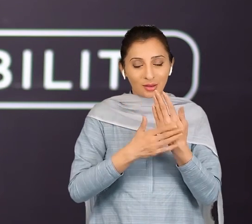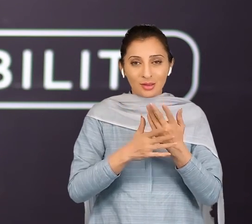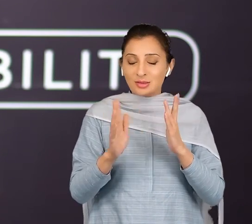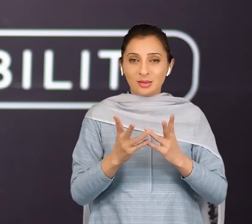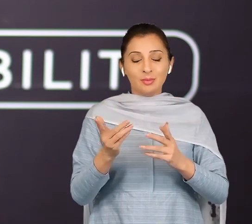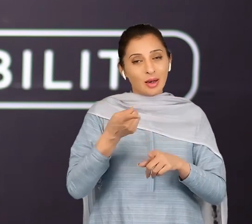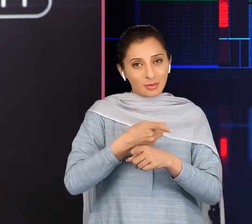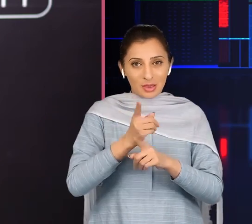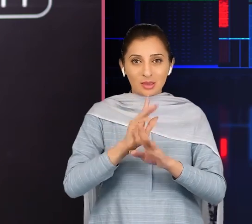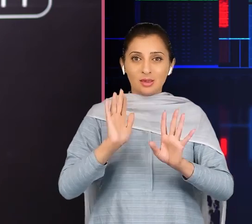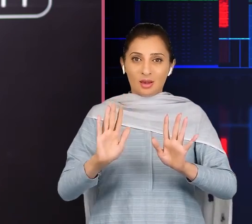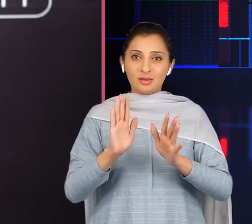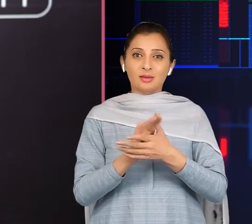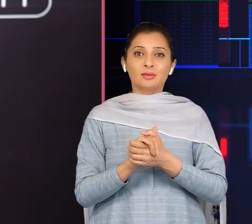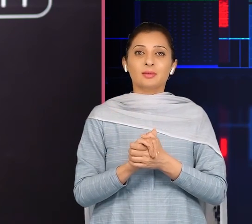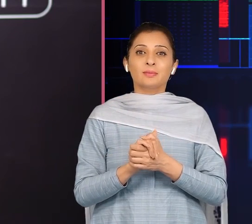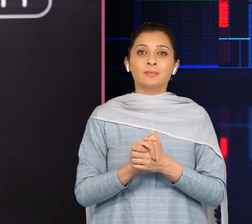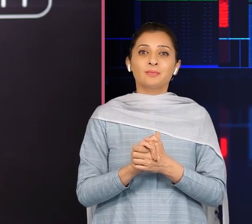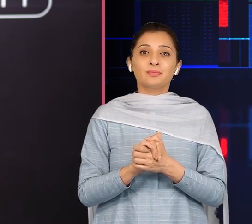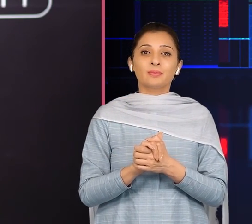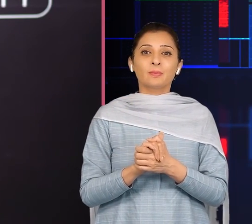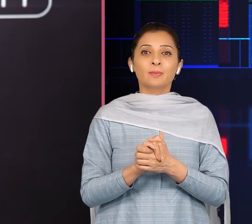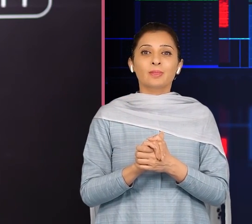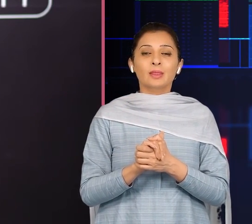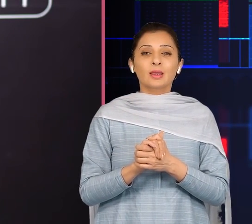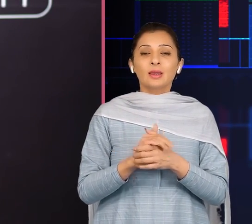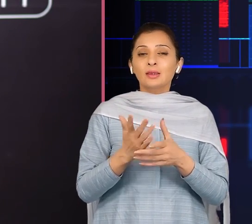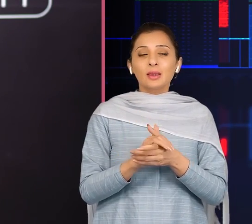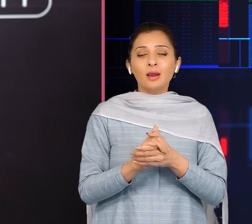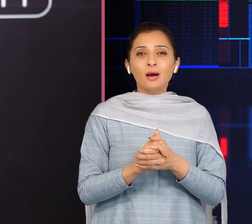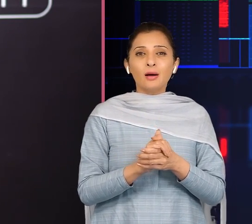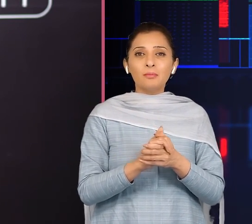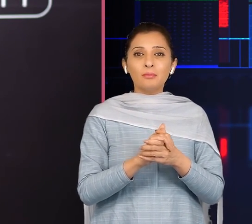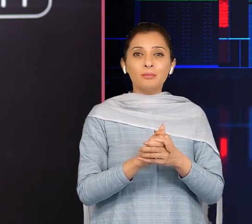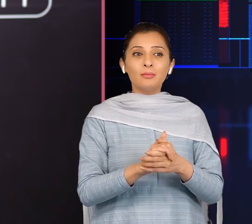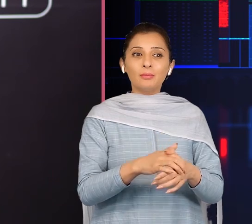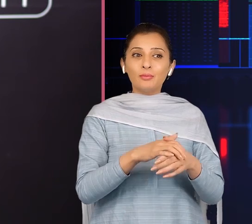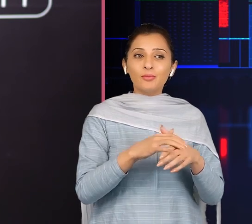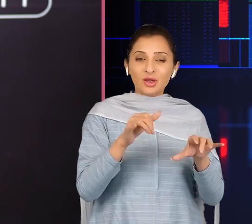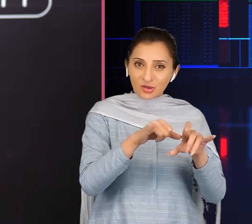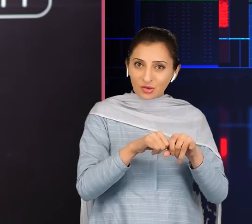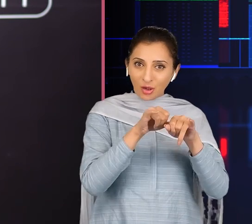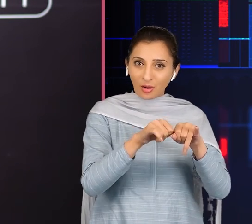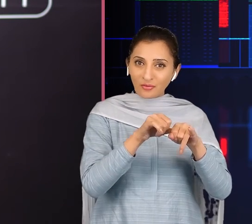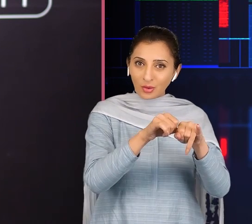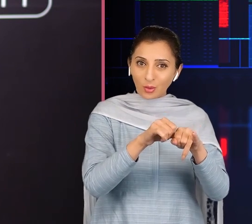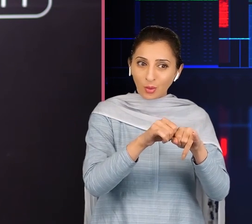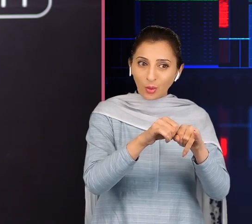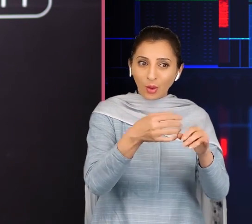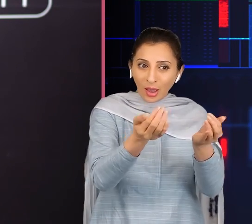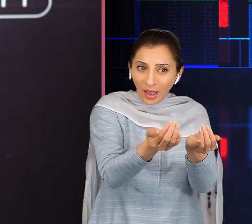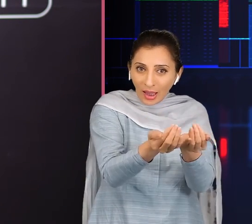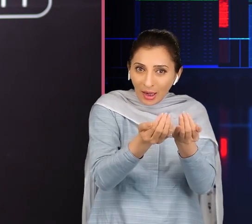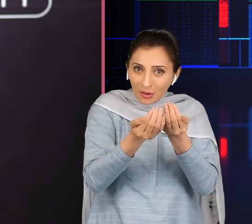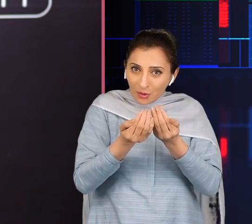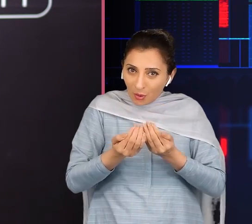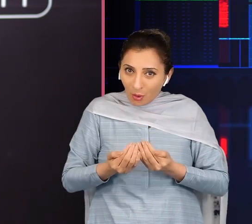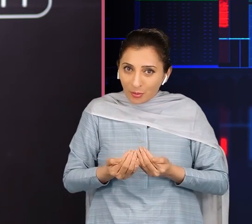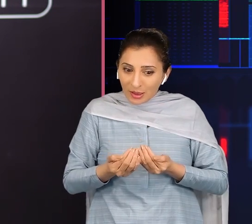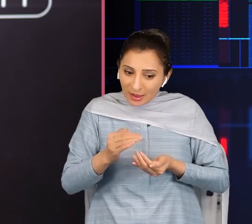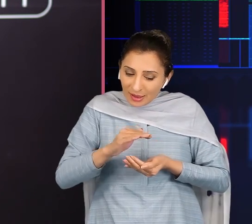and kindness. And it's adopt and not shop. We have to